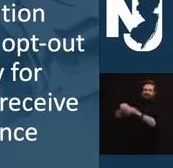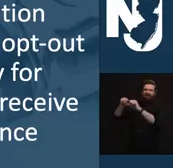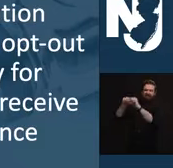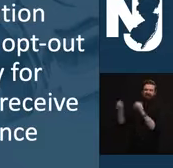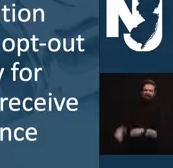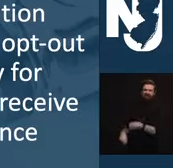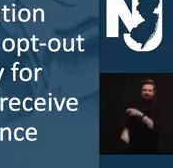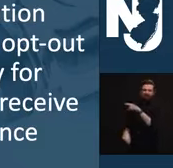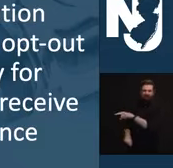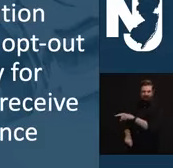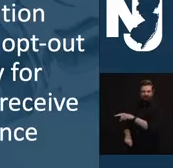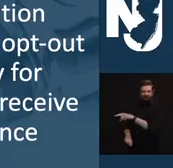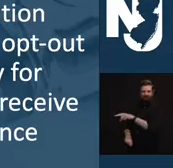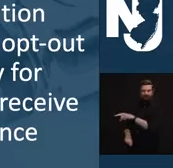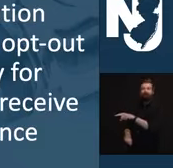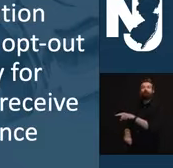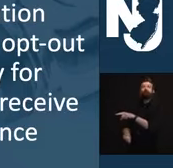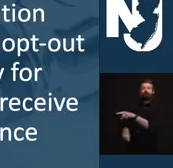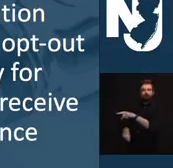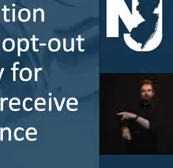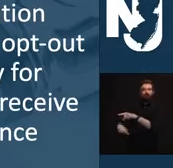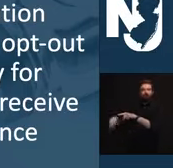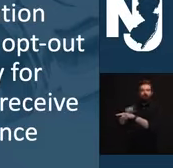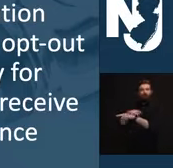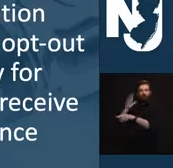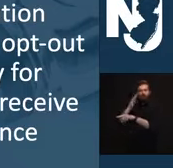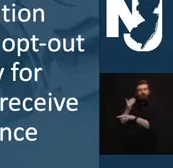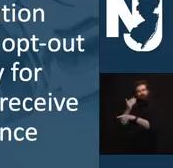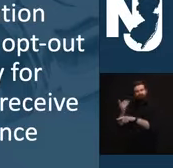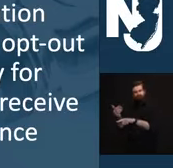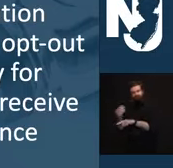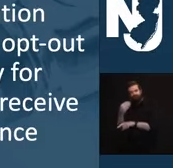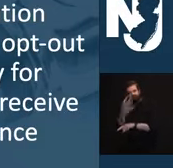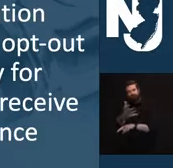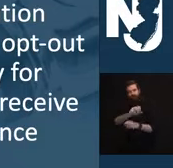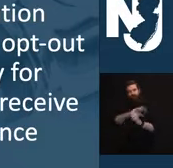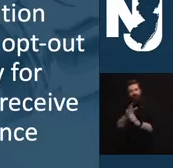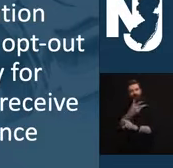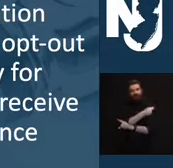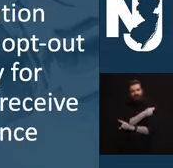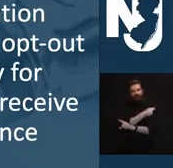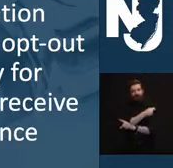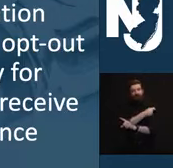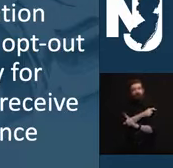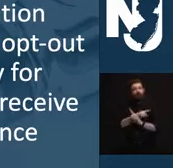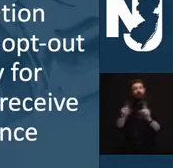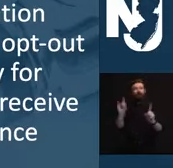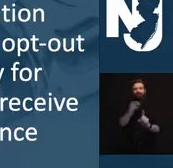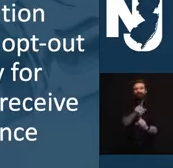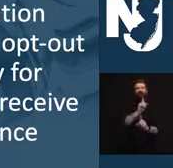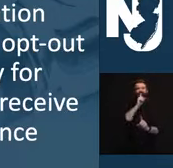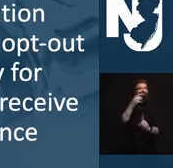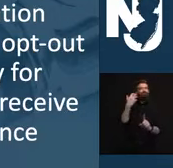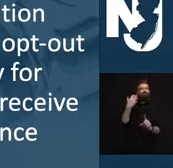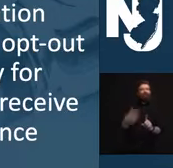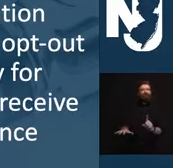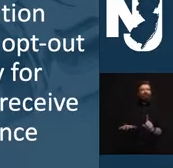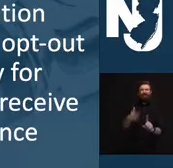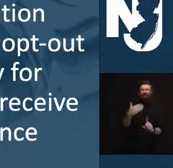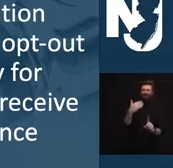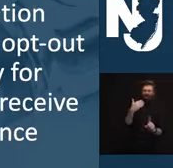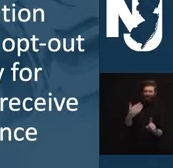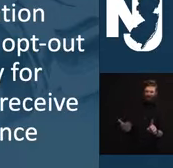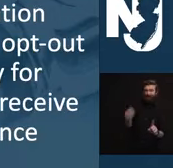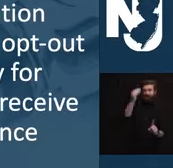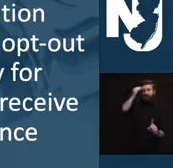most critically important for our healthcare workers, emergency responders, and essential workers who need the additional protection of